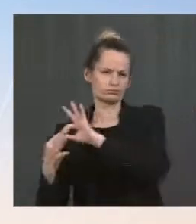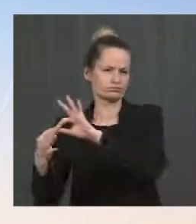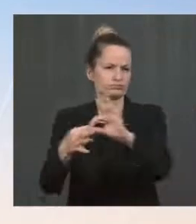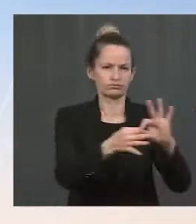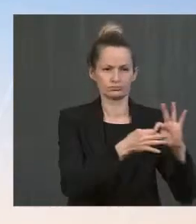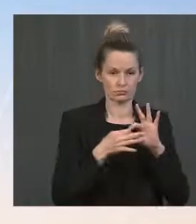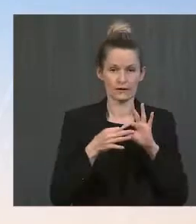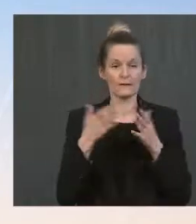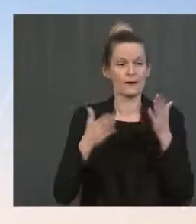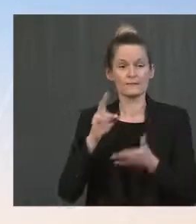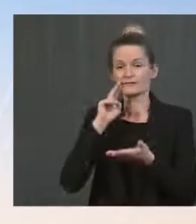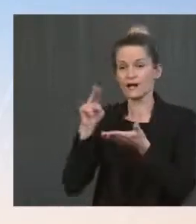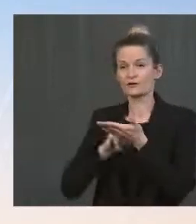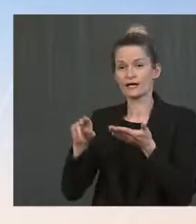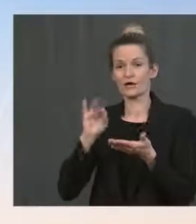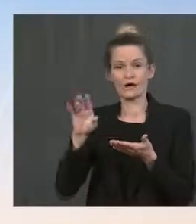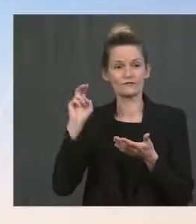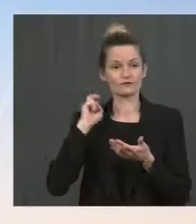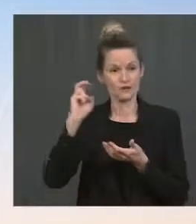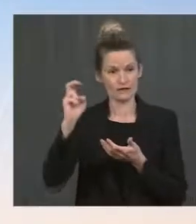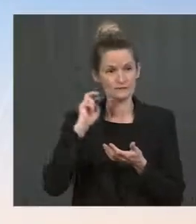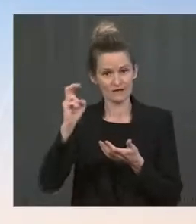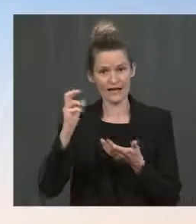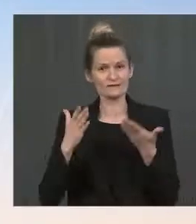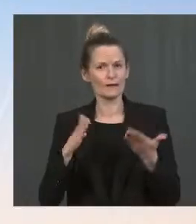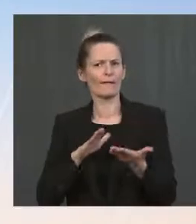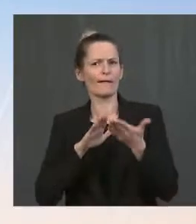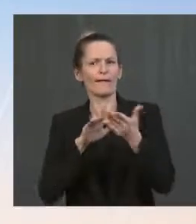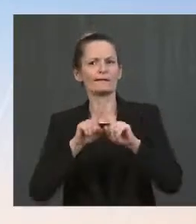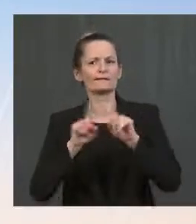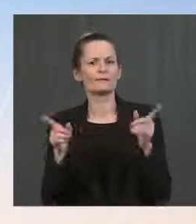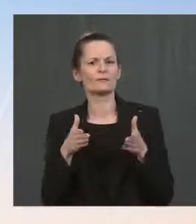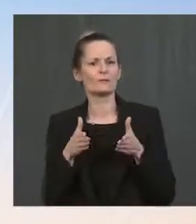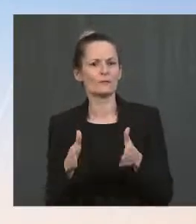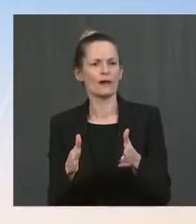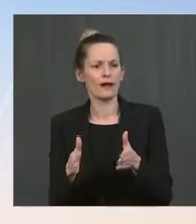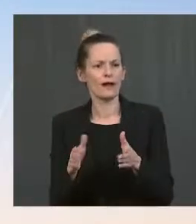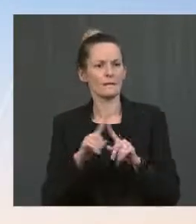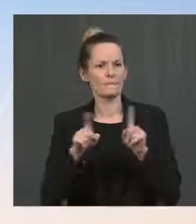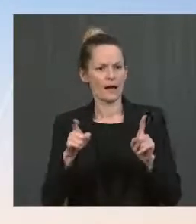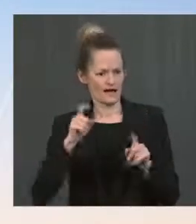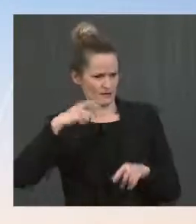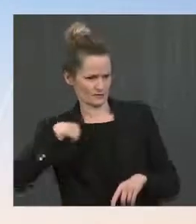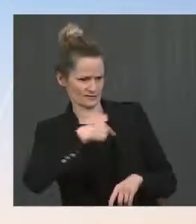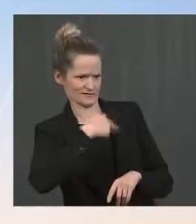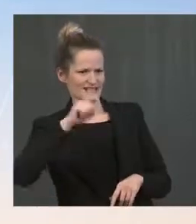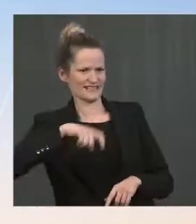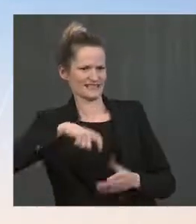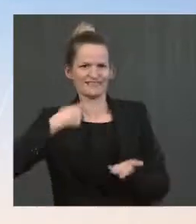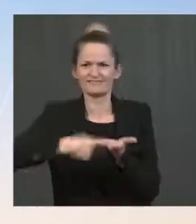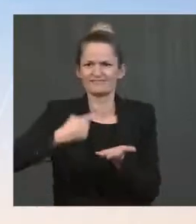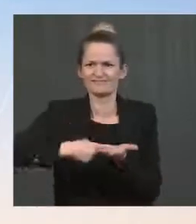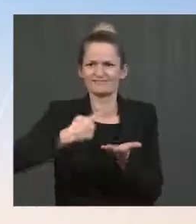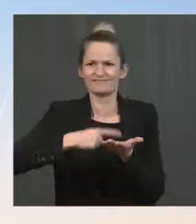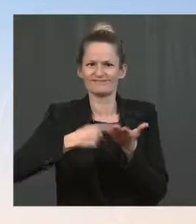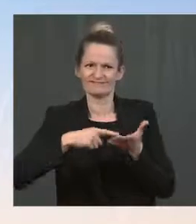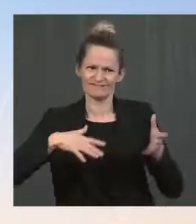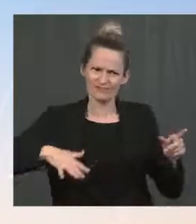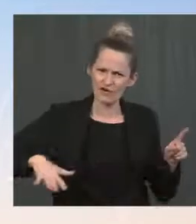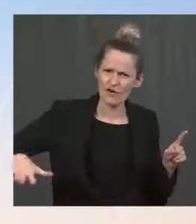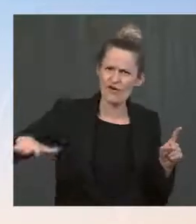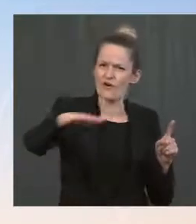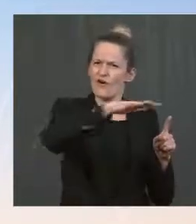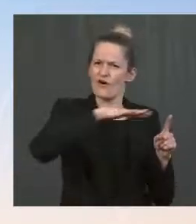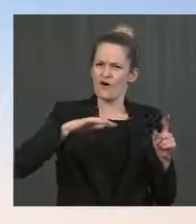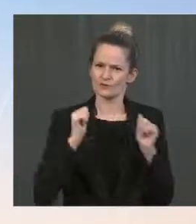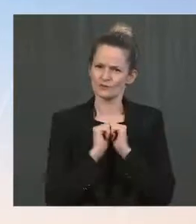and logistics, you can't effectively solve these issues without having that cross-functional approach. So we'll continue to do that